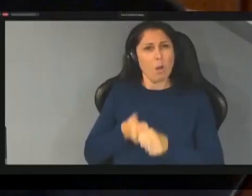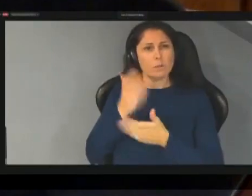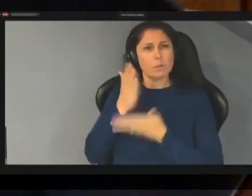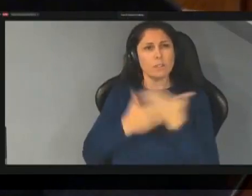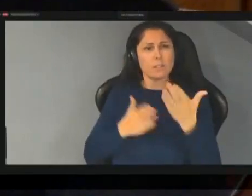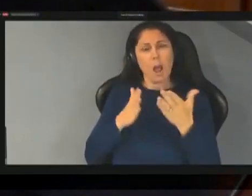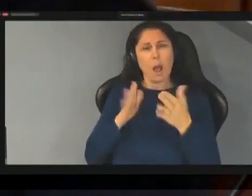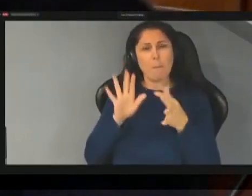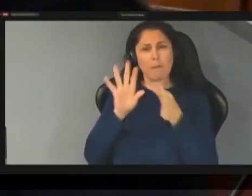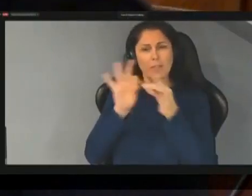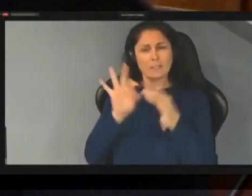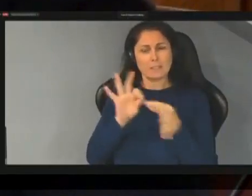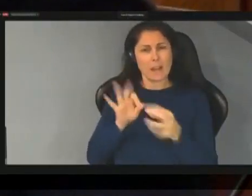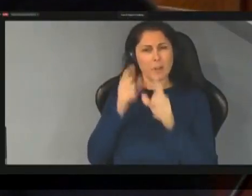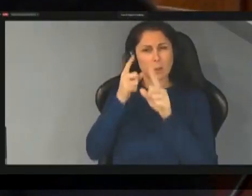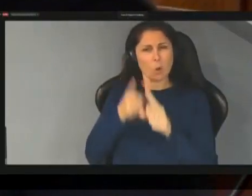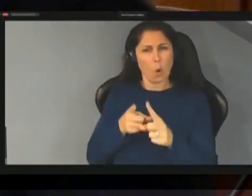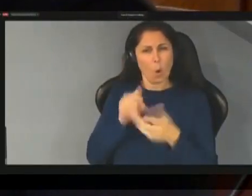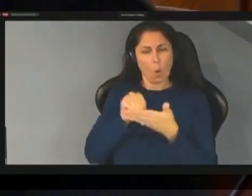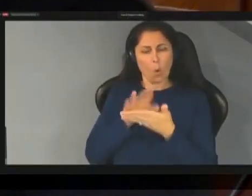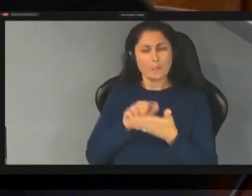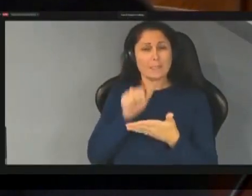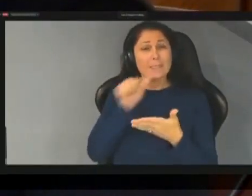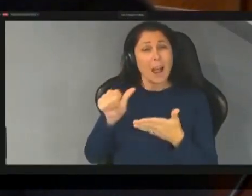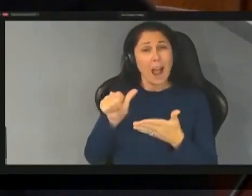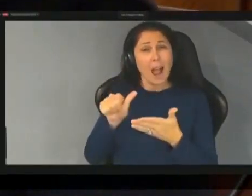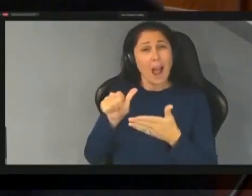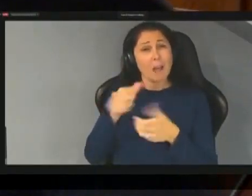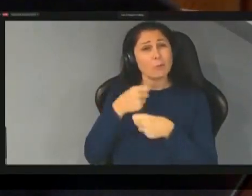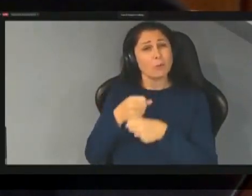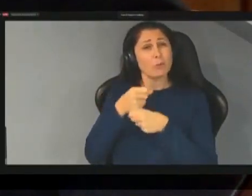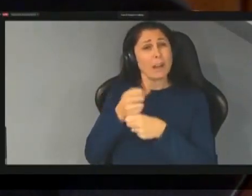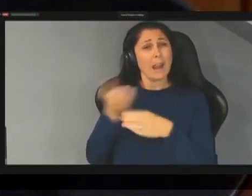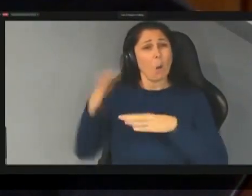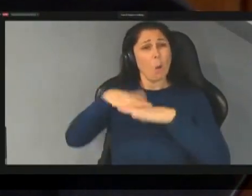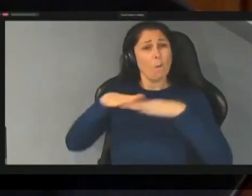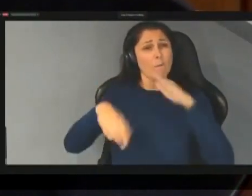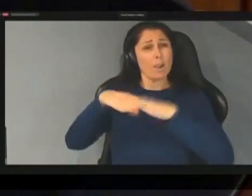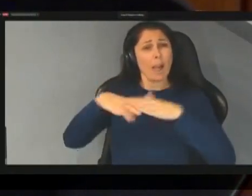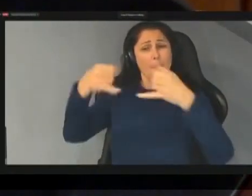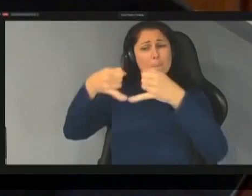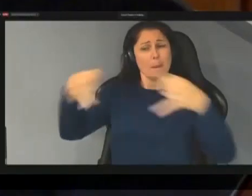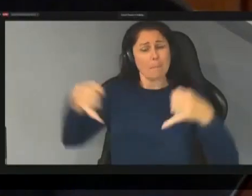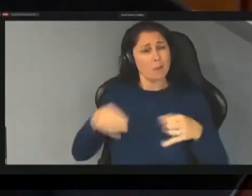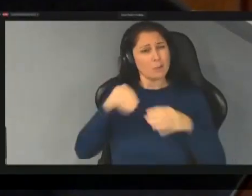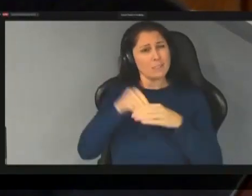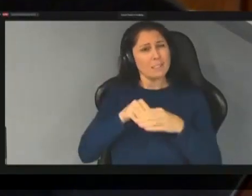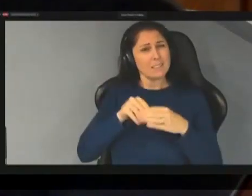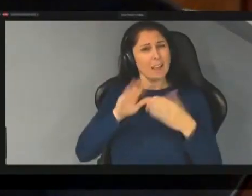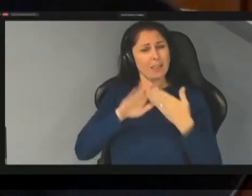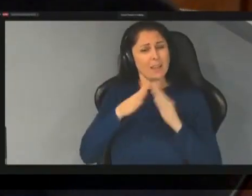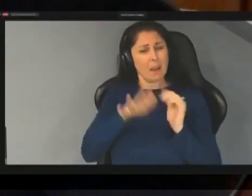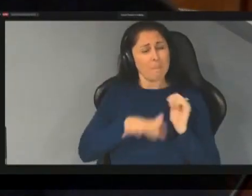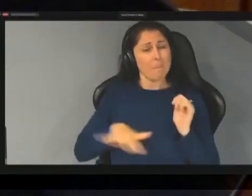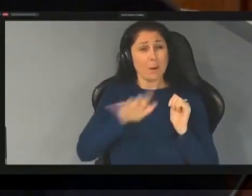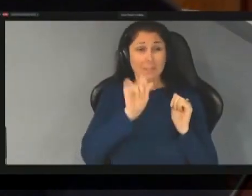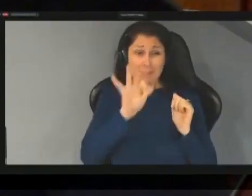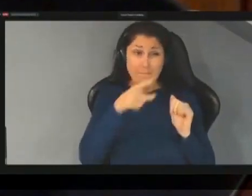goals, which is to not create overlapping boundaries in neighborhoods. Now, if anyone does the research, you'll find that I